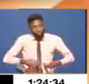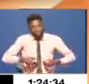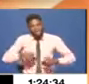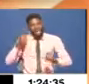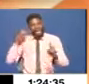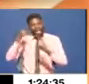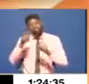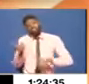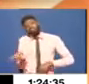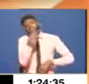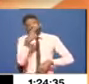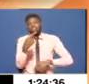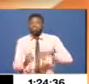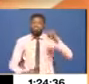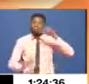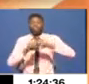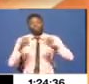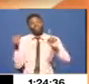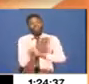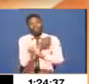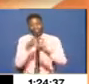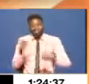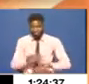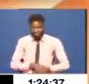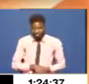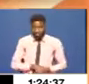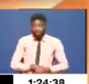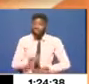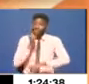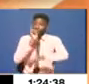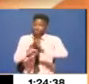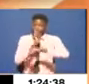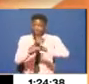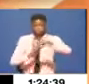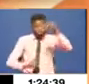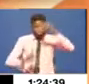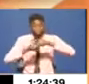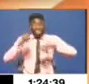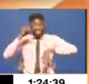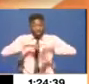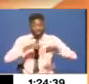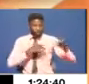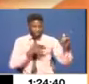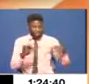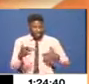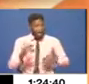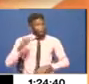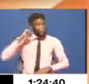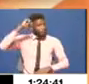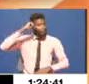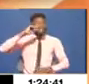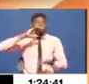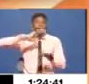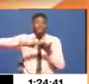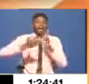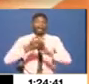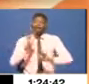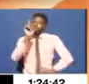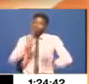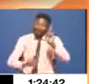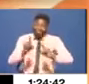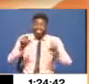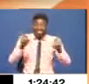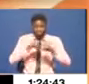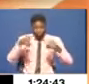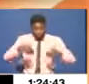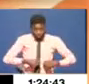during the electioneering period. The warning comes amid concerns of rising political temperatures in the country, with youth targeted by politicians